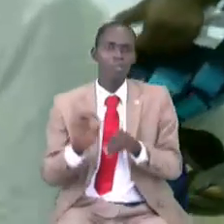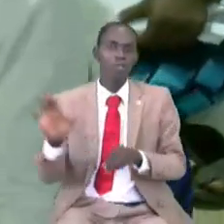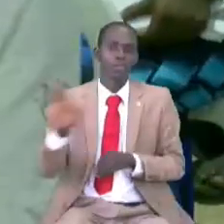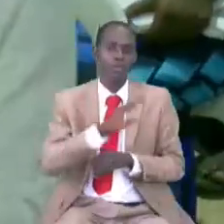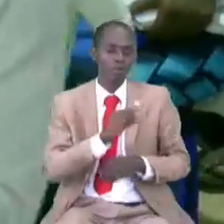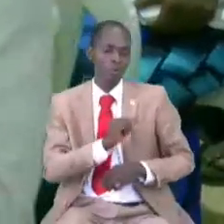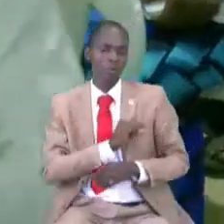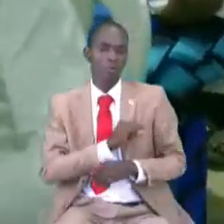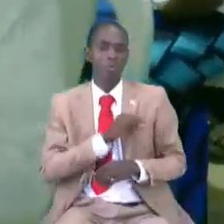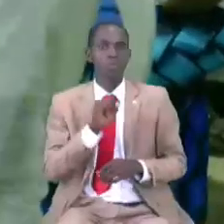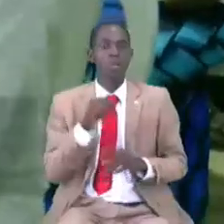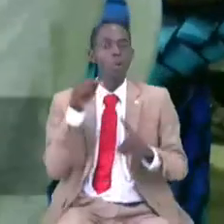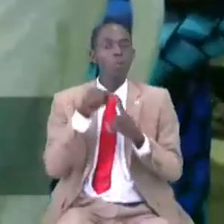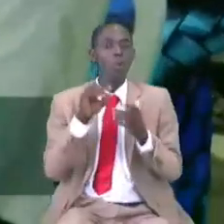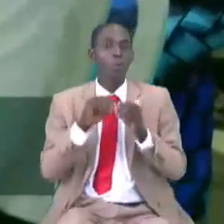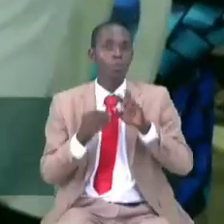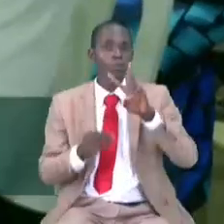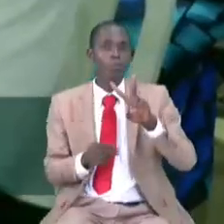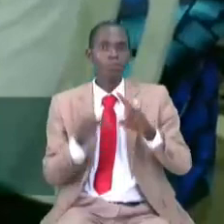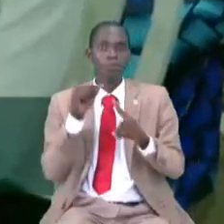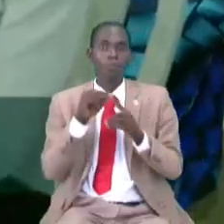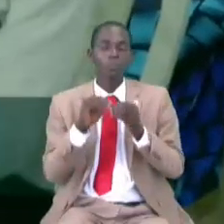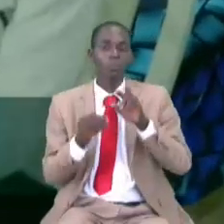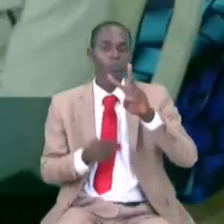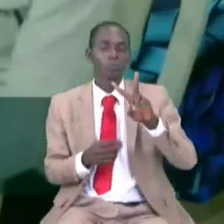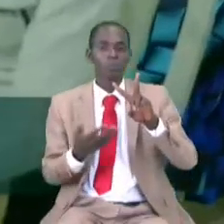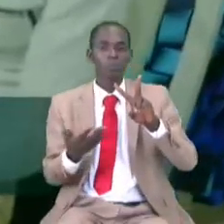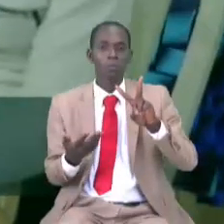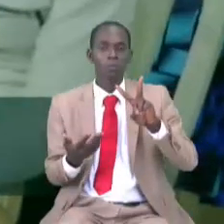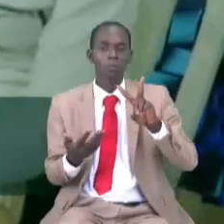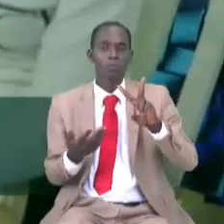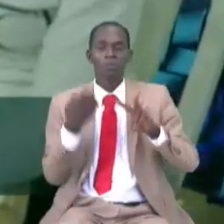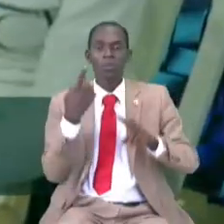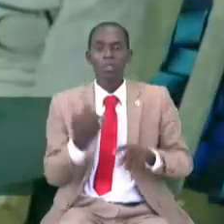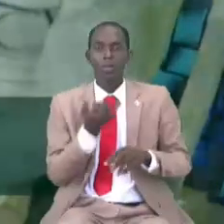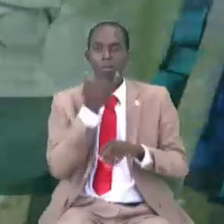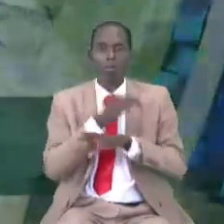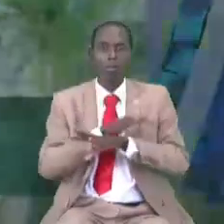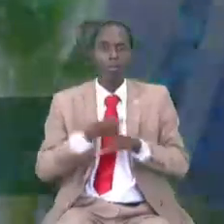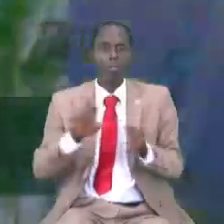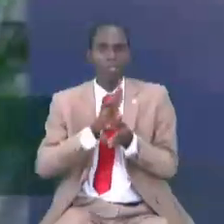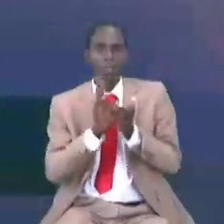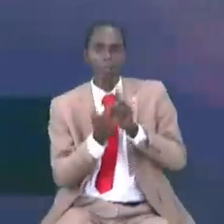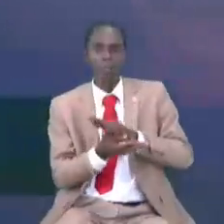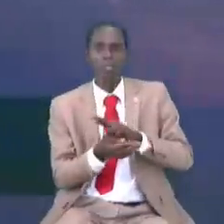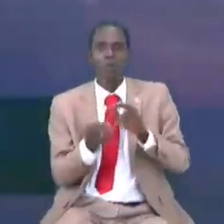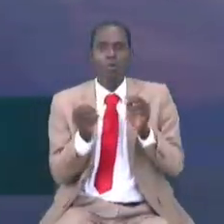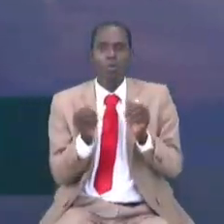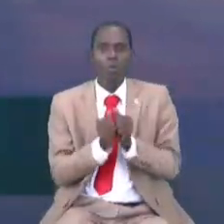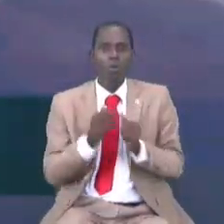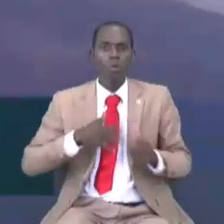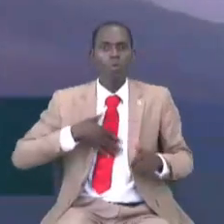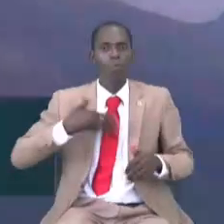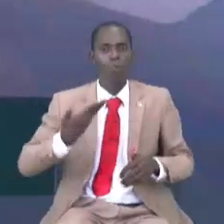the faultless repentance with willing submission to God. We're coming to Jonah